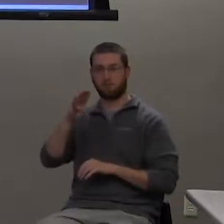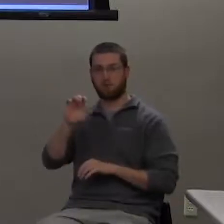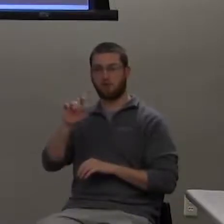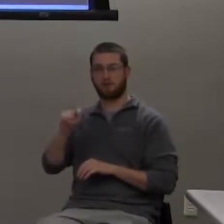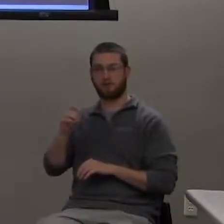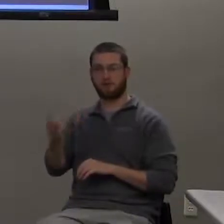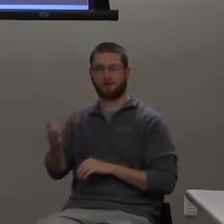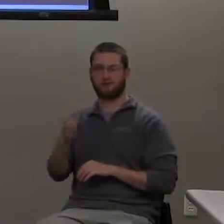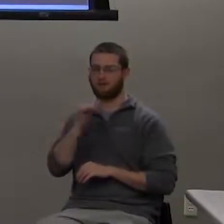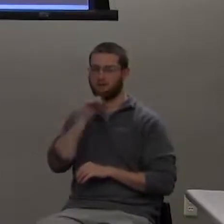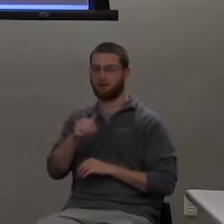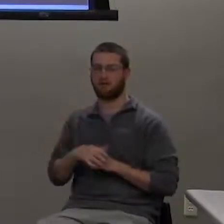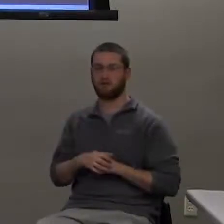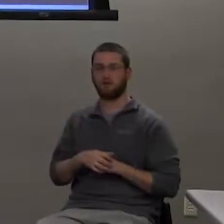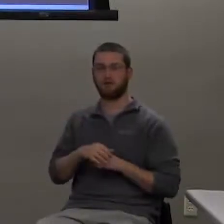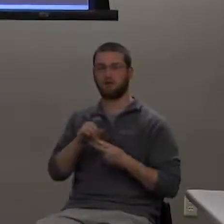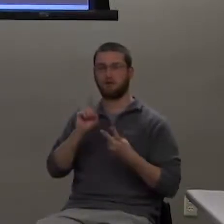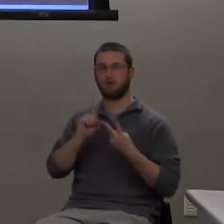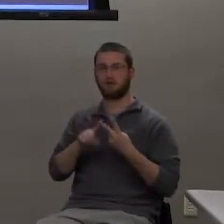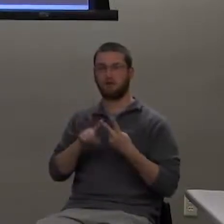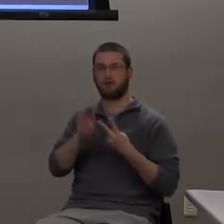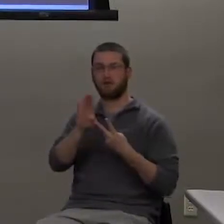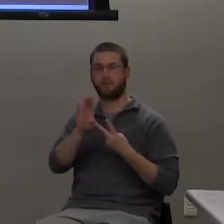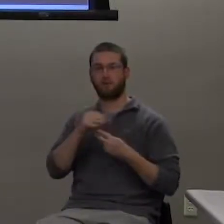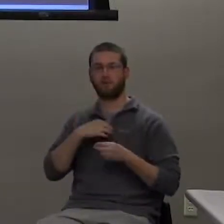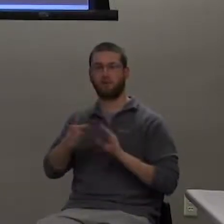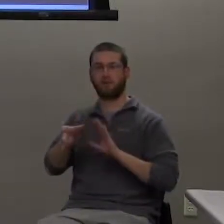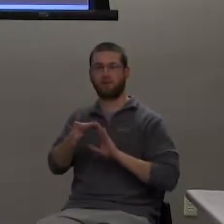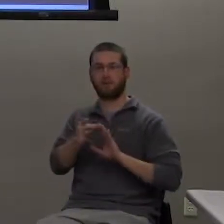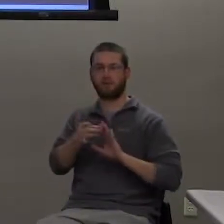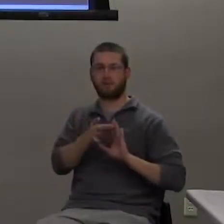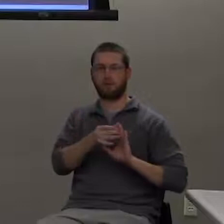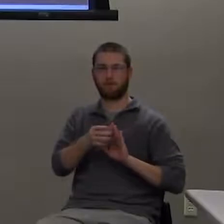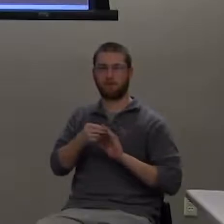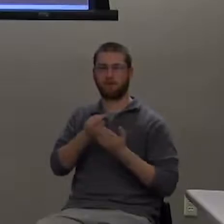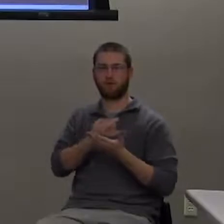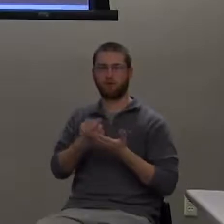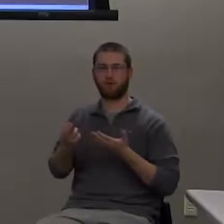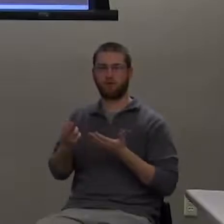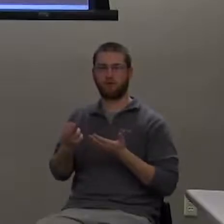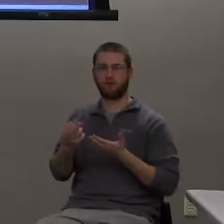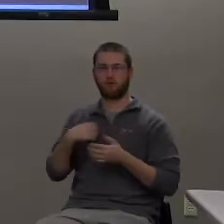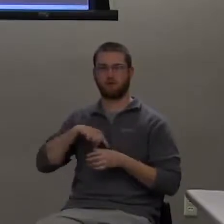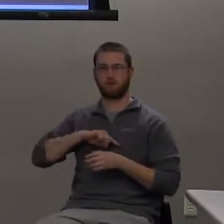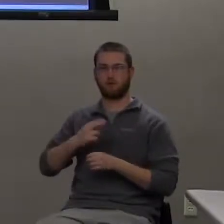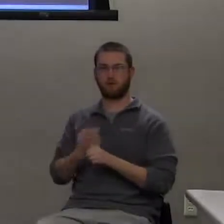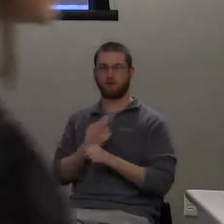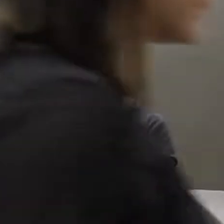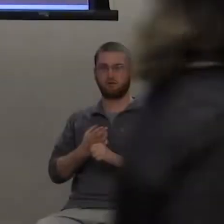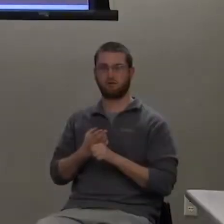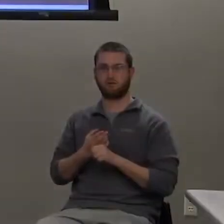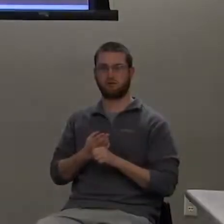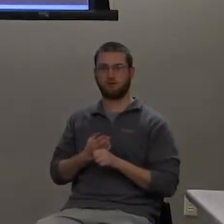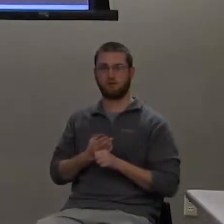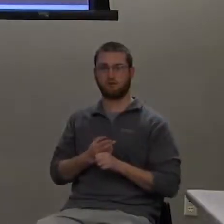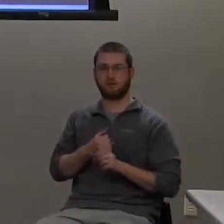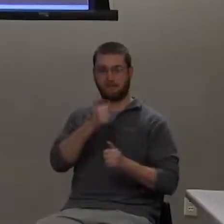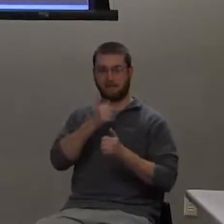is, the reality is, we're going to have to pick and choose what we pursue from a resource perspective. Because to be able to pursue each of these